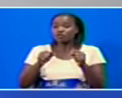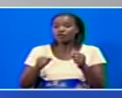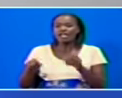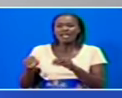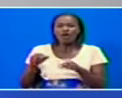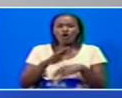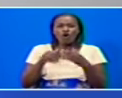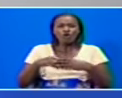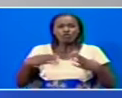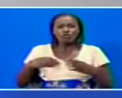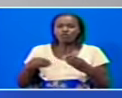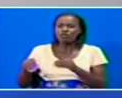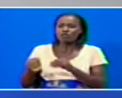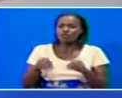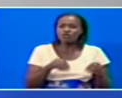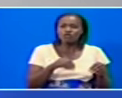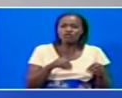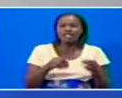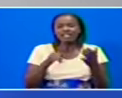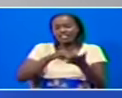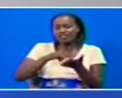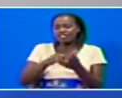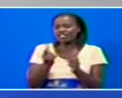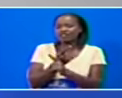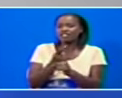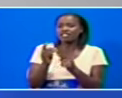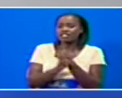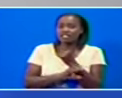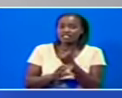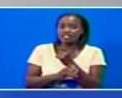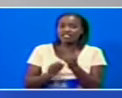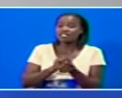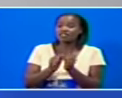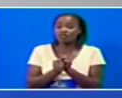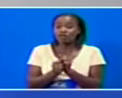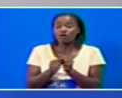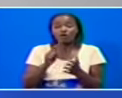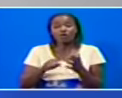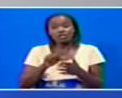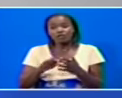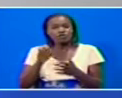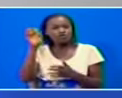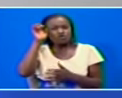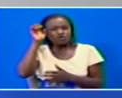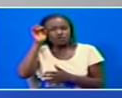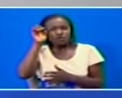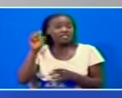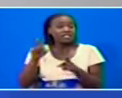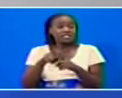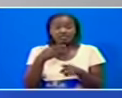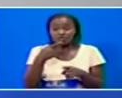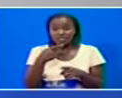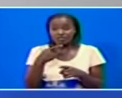They can invest in any part. They can transfer skills from one part of the country to the other. What about Europe? I was told by an